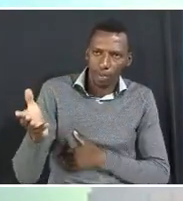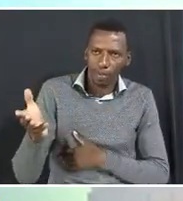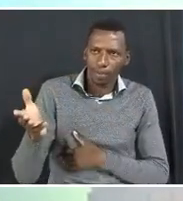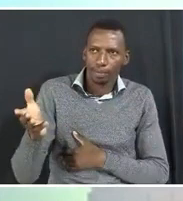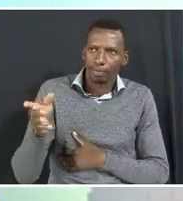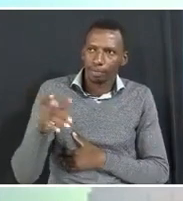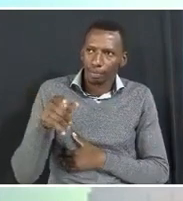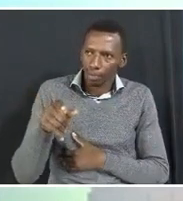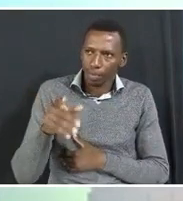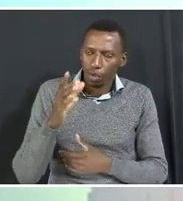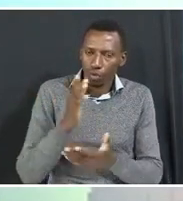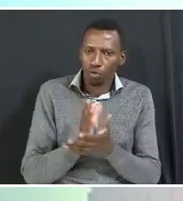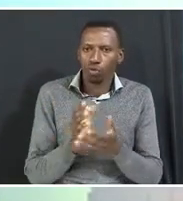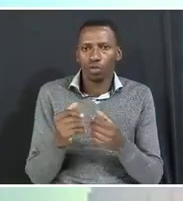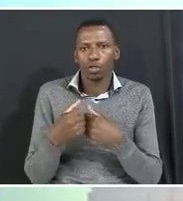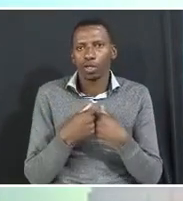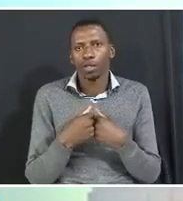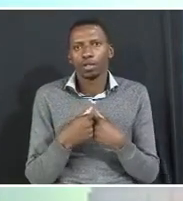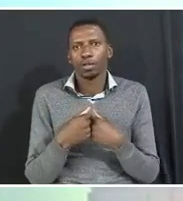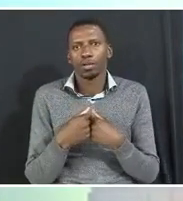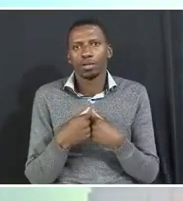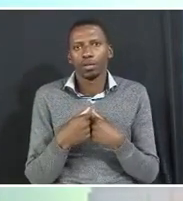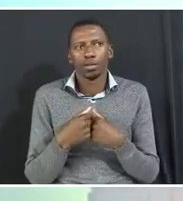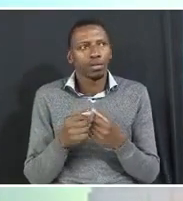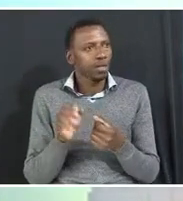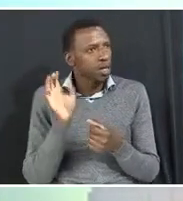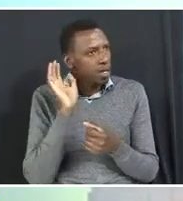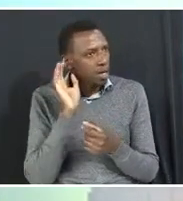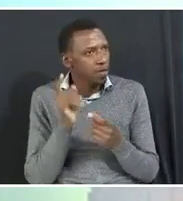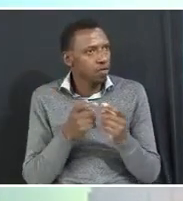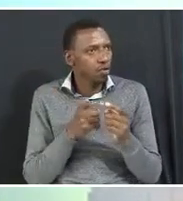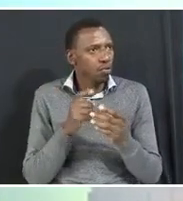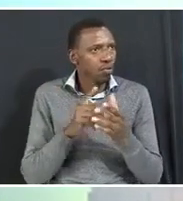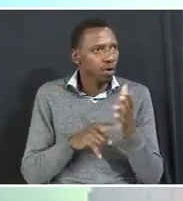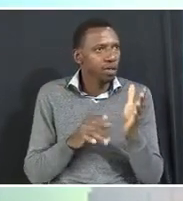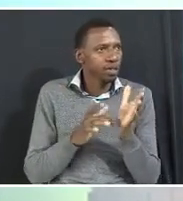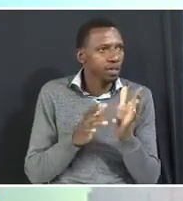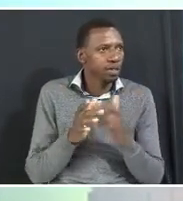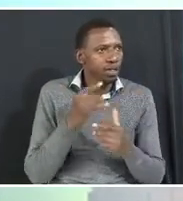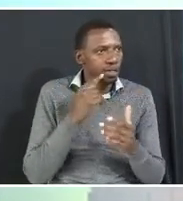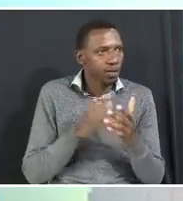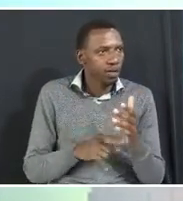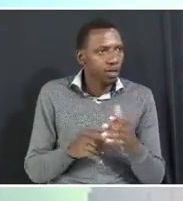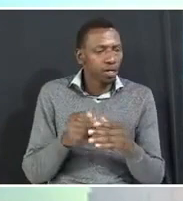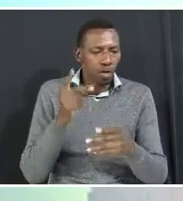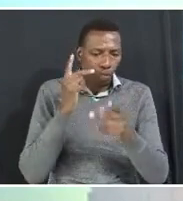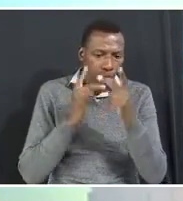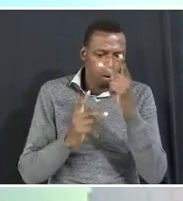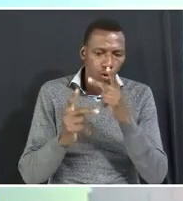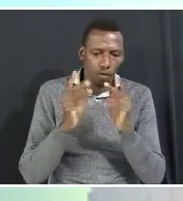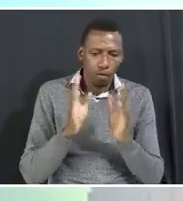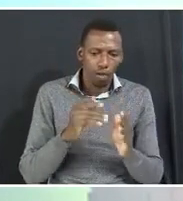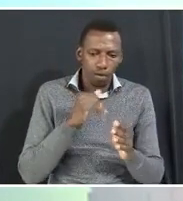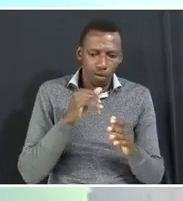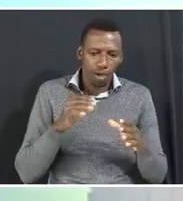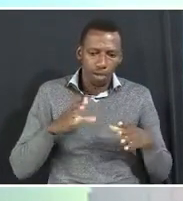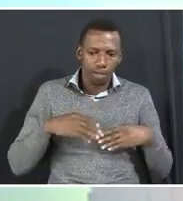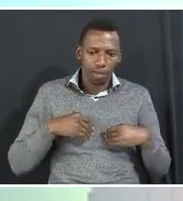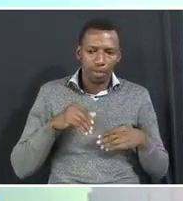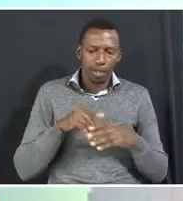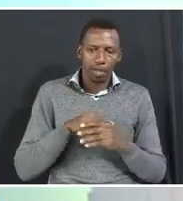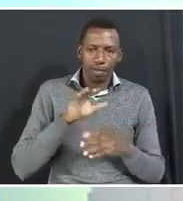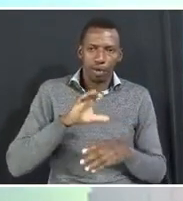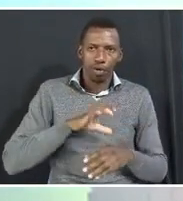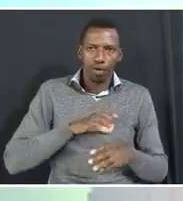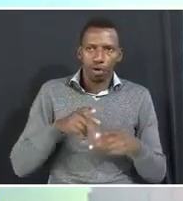a challenge indeed, taking from what Jesus says, that a prophet is not accepted in his own place. But just think about